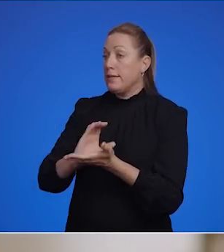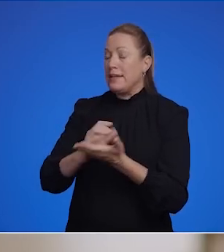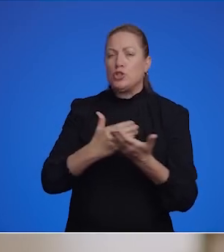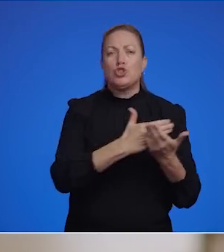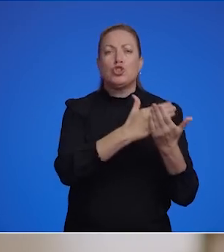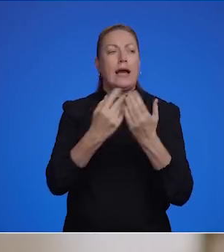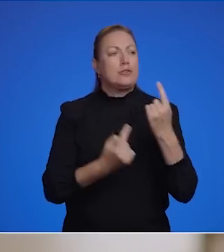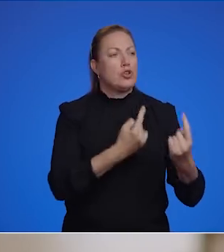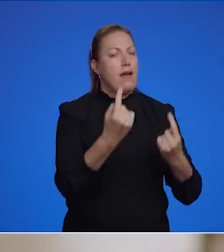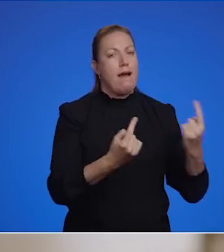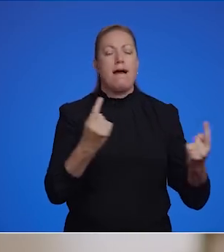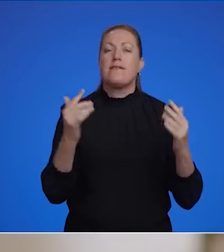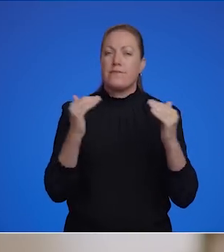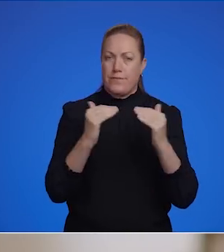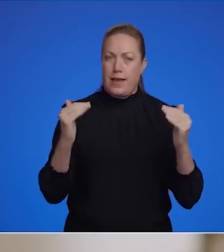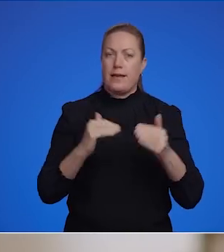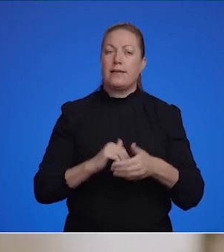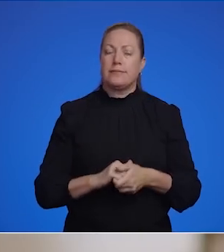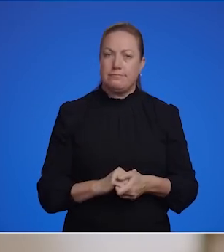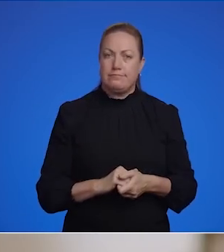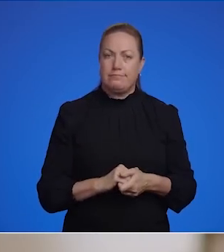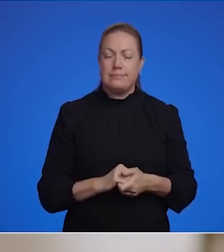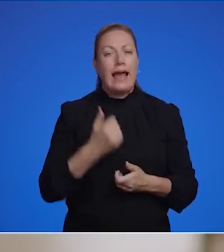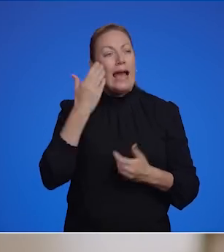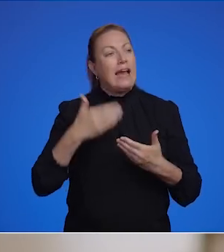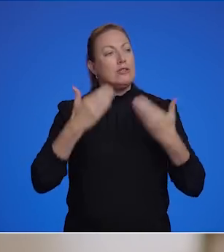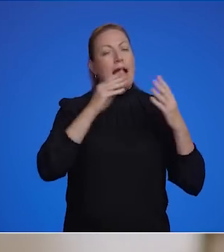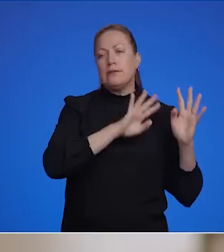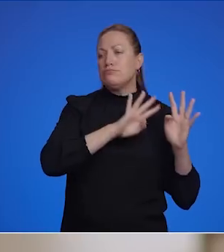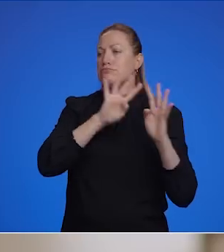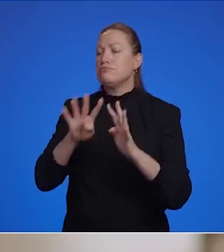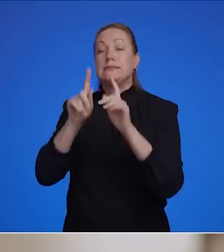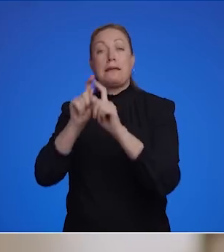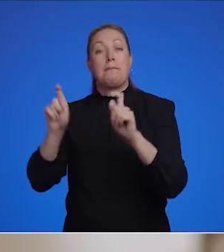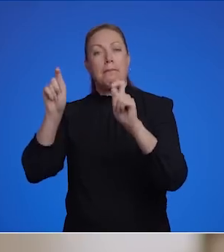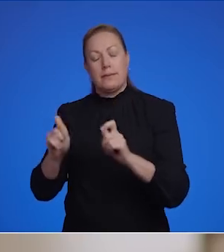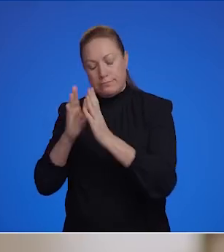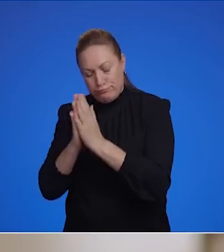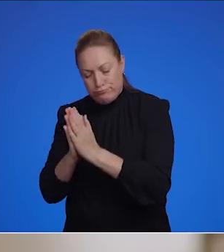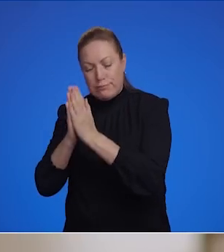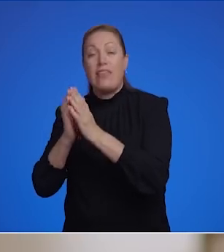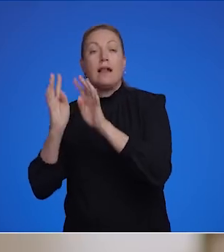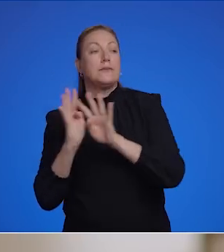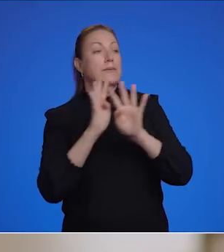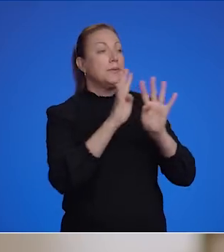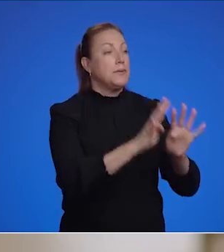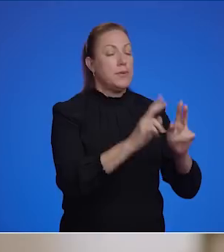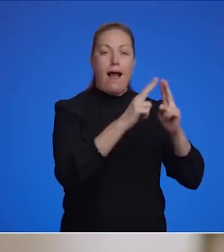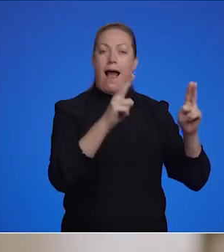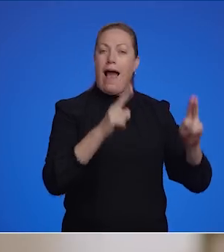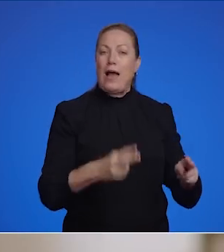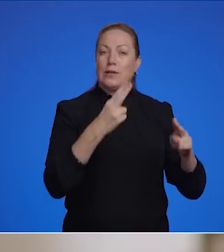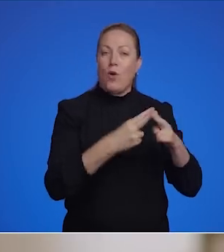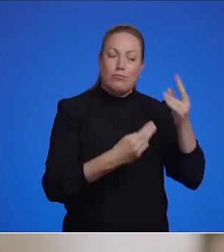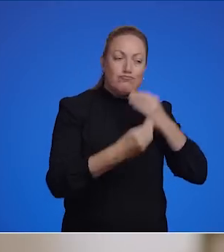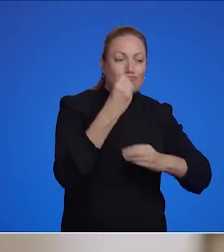out the proceeds among themselves according to what each needed. They went as a body to the temple every day, but met in their